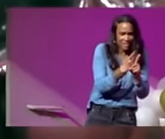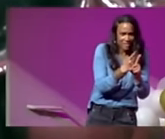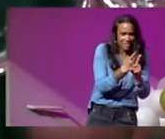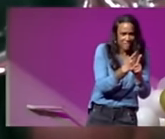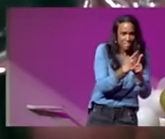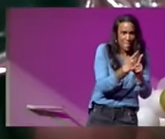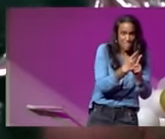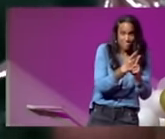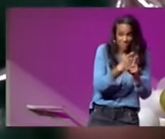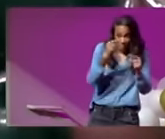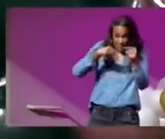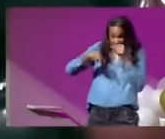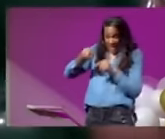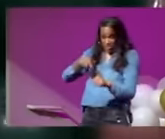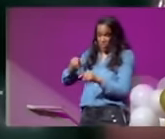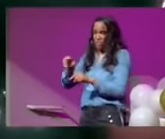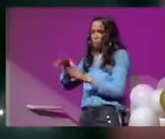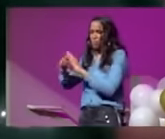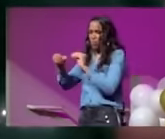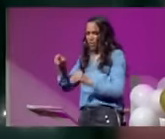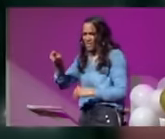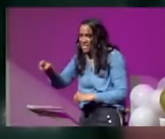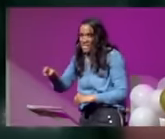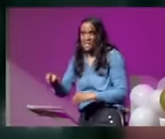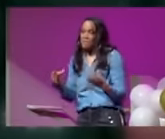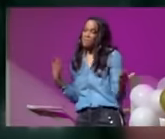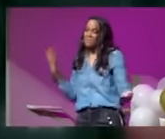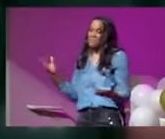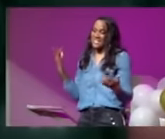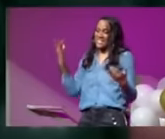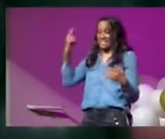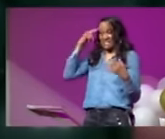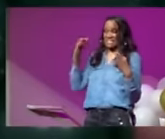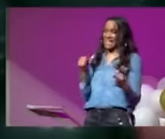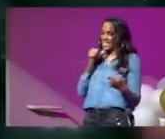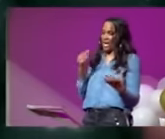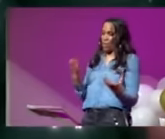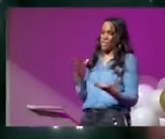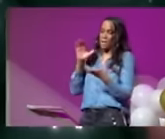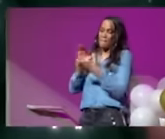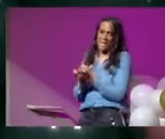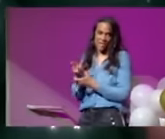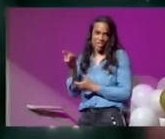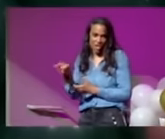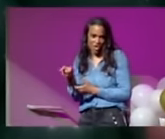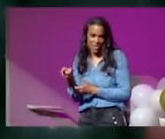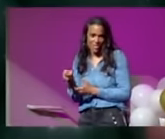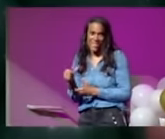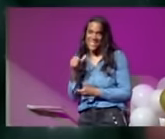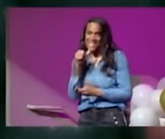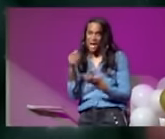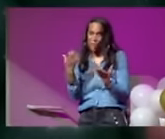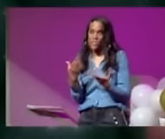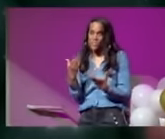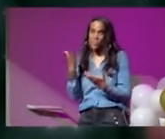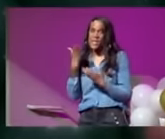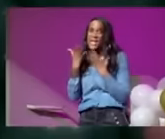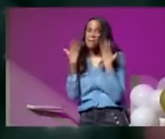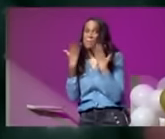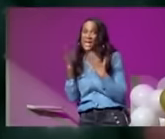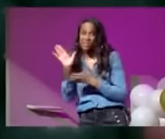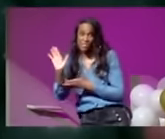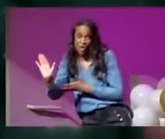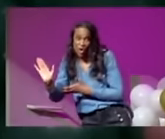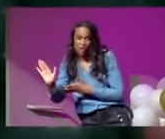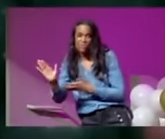I'm not going to publicly humiliate her because I'm a person of integrity. And I love this,